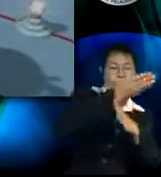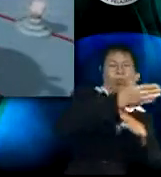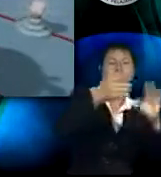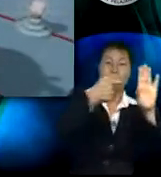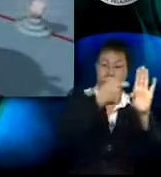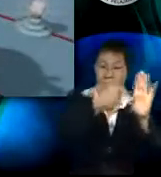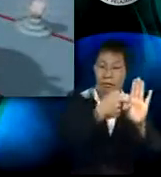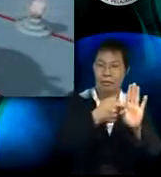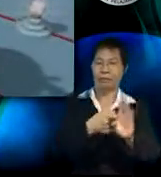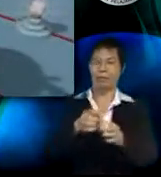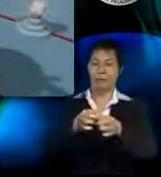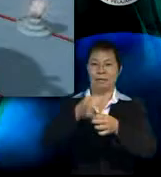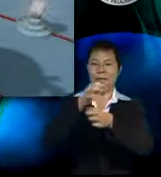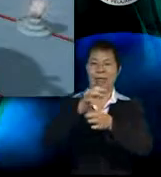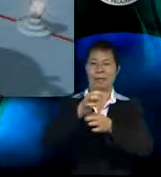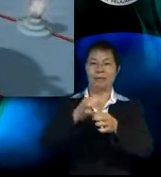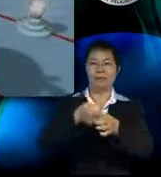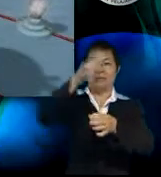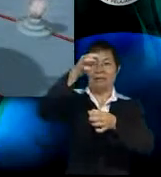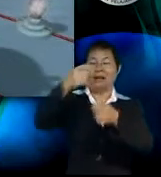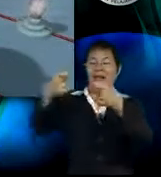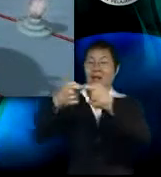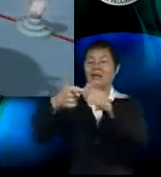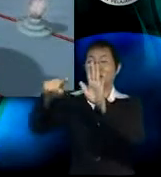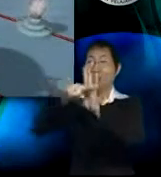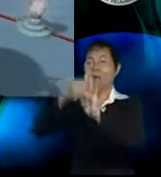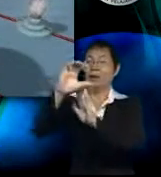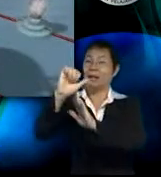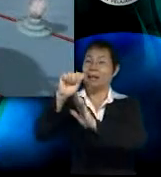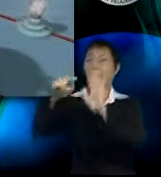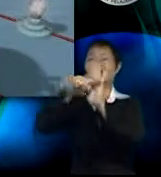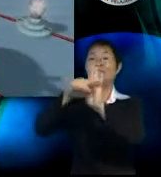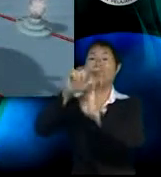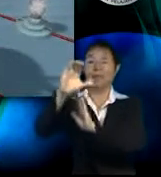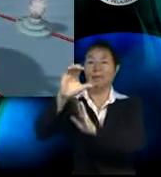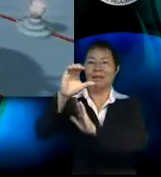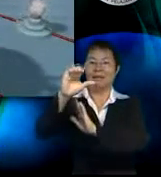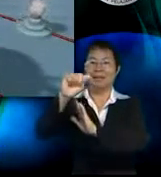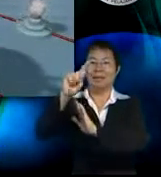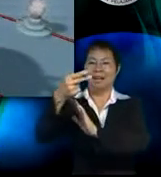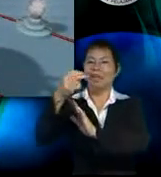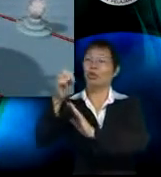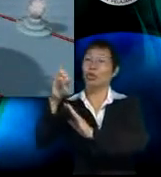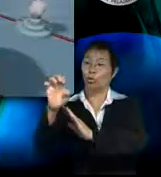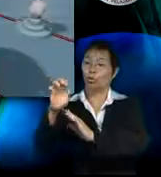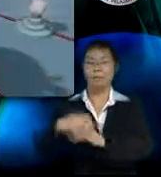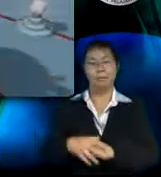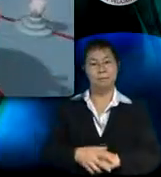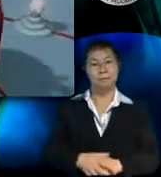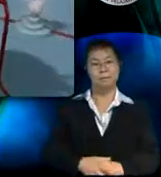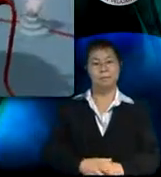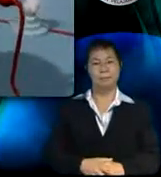The electrode attached to the negative terminal of a battery is called the negative electrode or cathode.